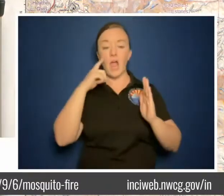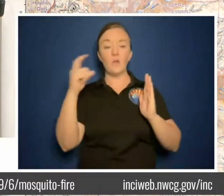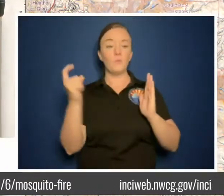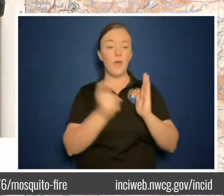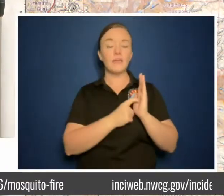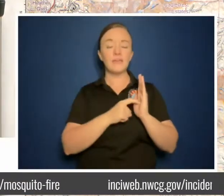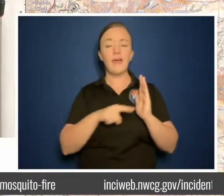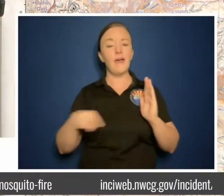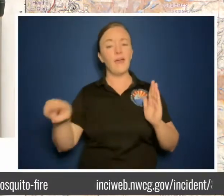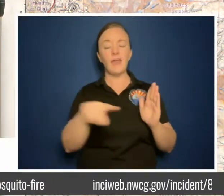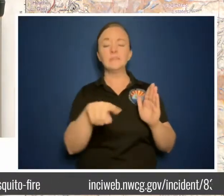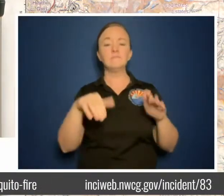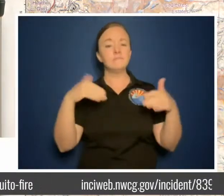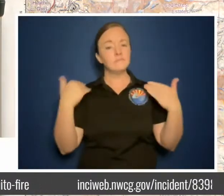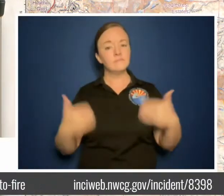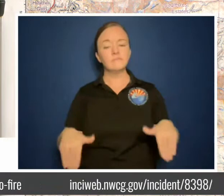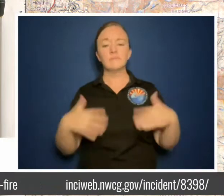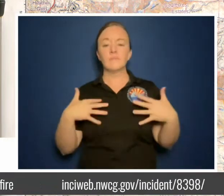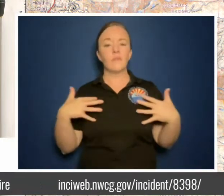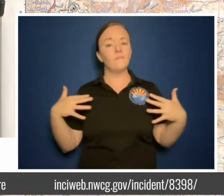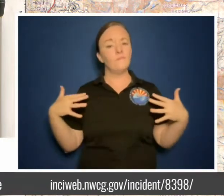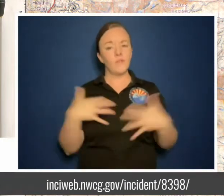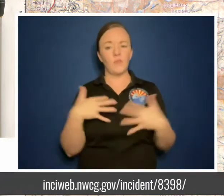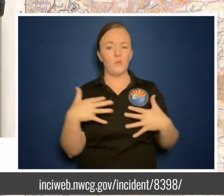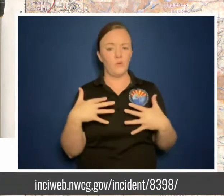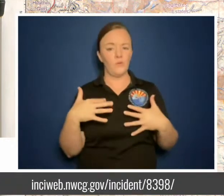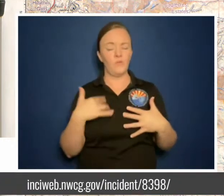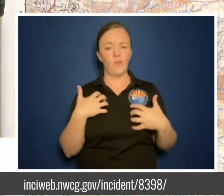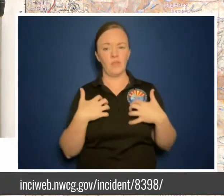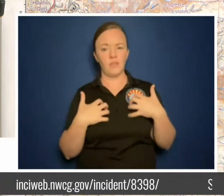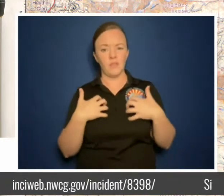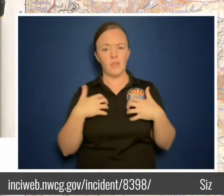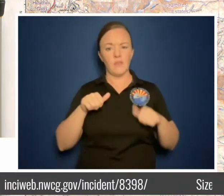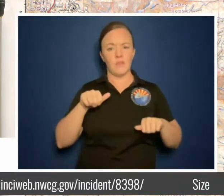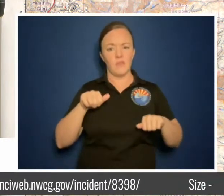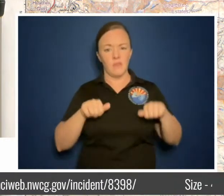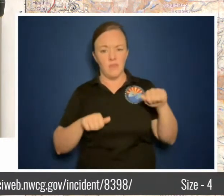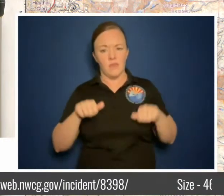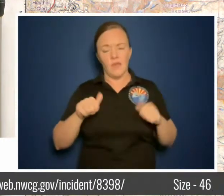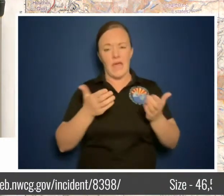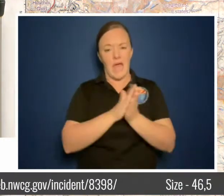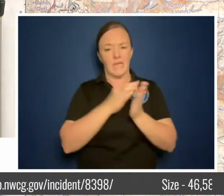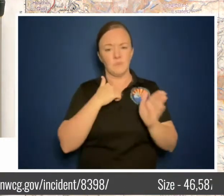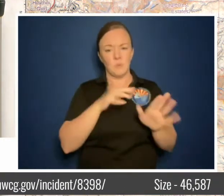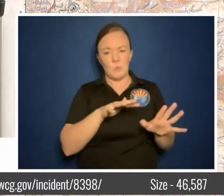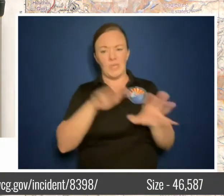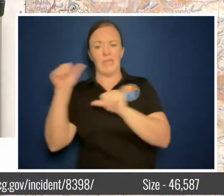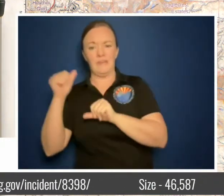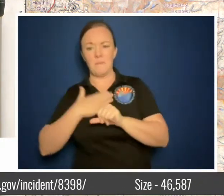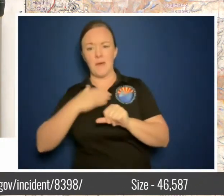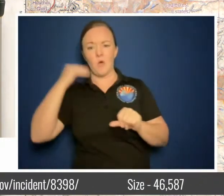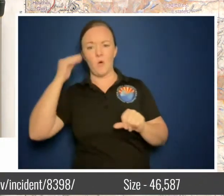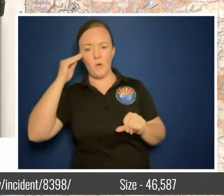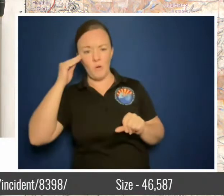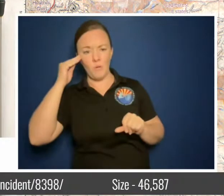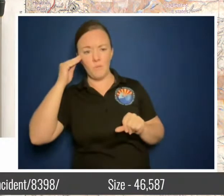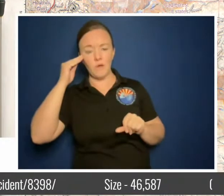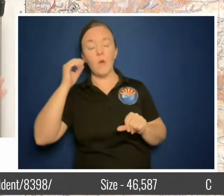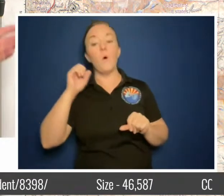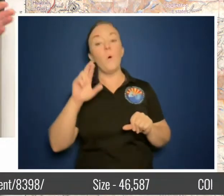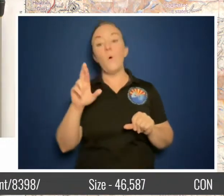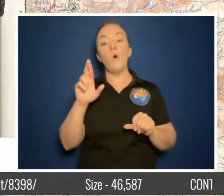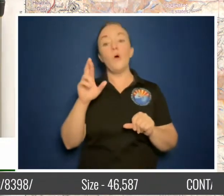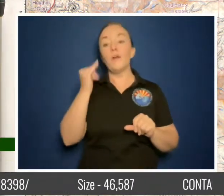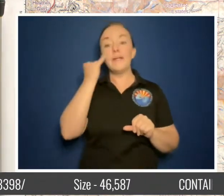and uncertainty that comes when you're asked to leave your home, or even asked to prepare to leave your home, because an event of